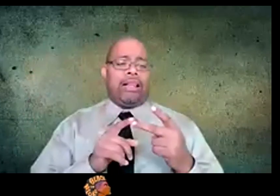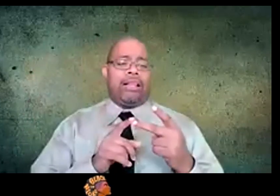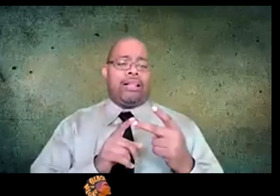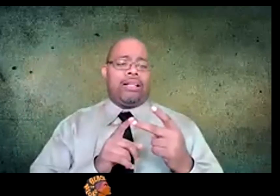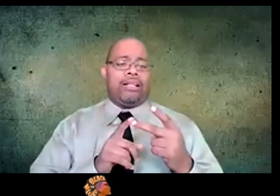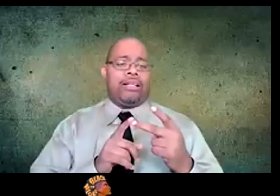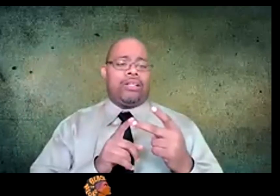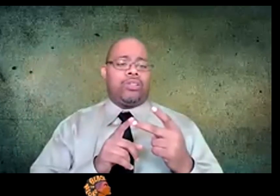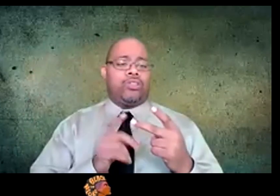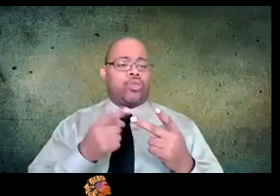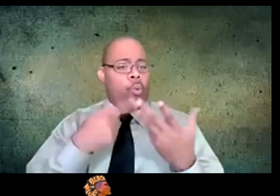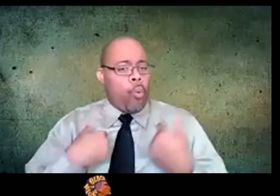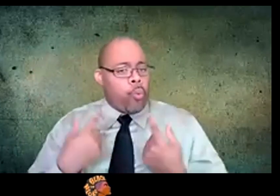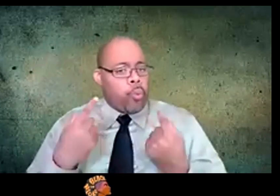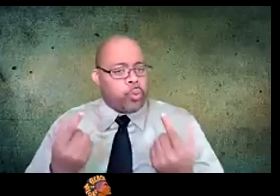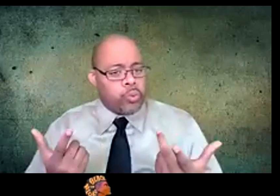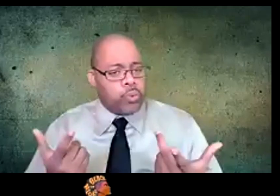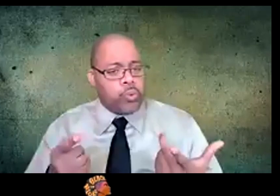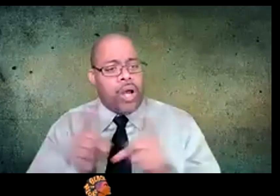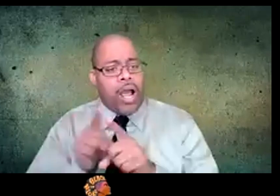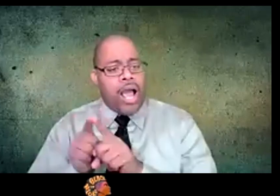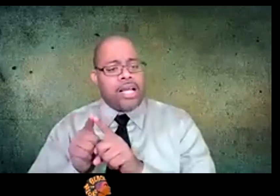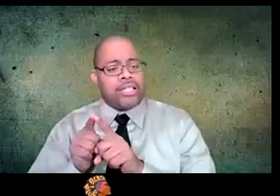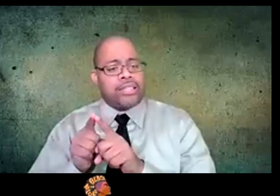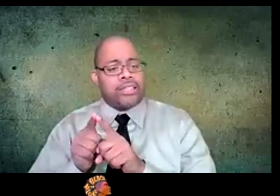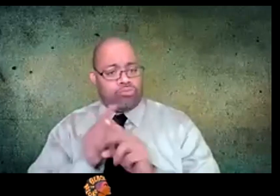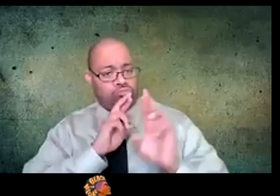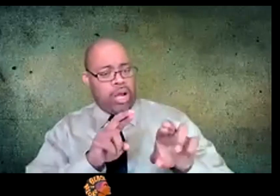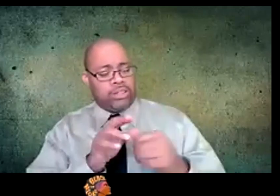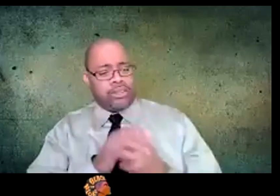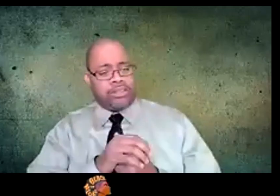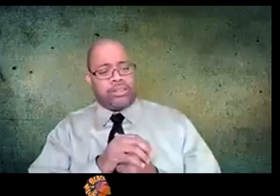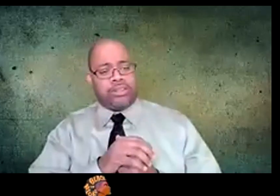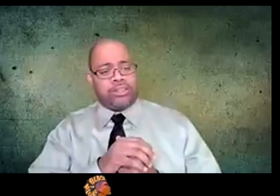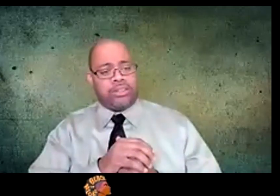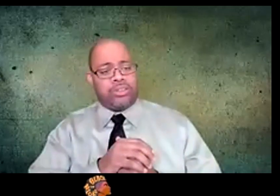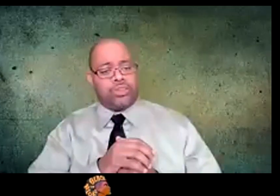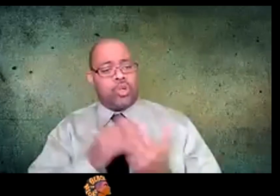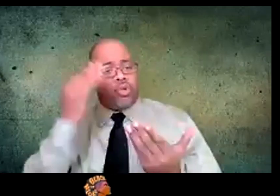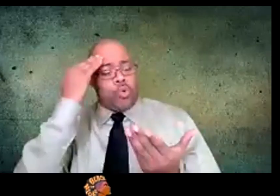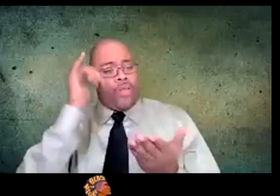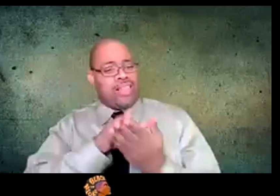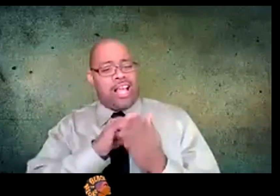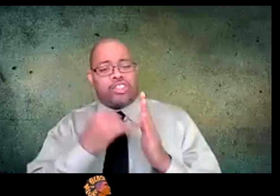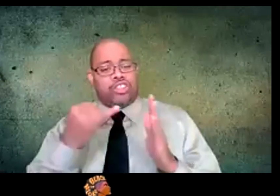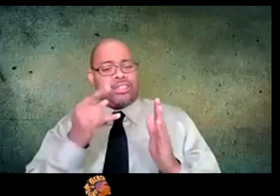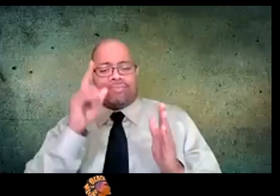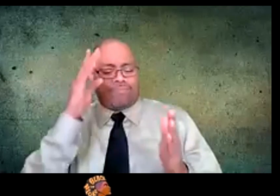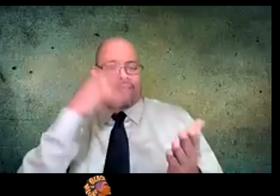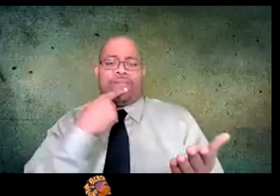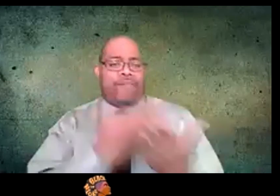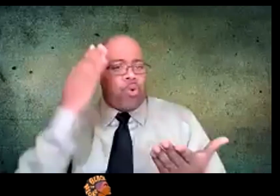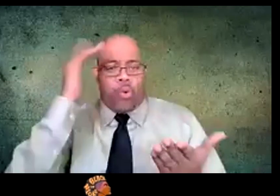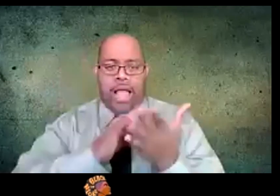So what have we done as in response to knowing that this is just a fact, right?